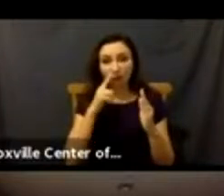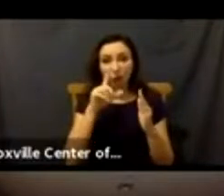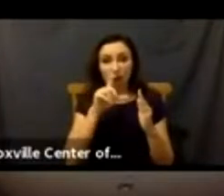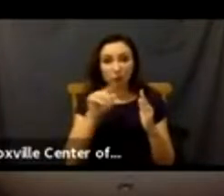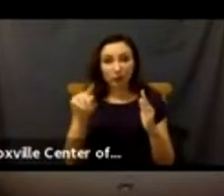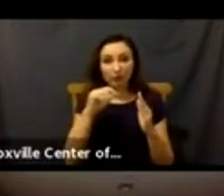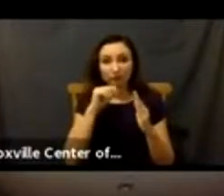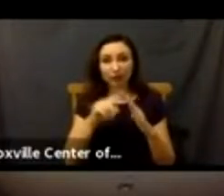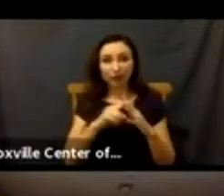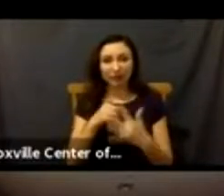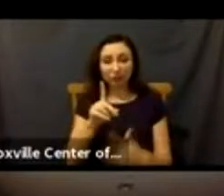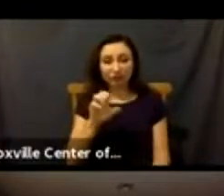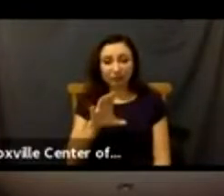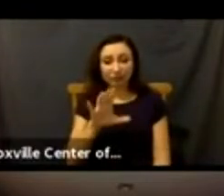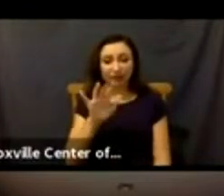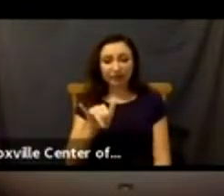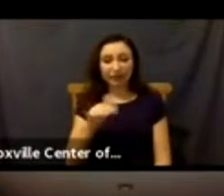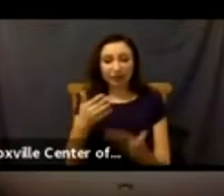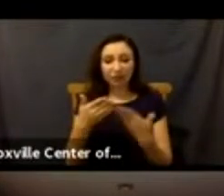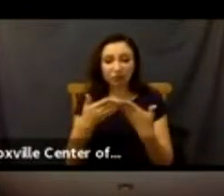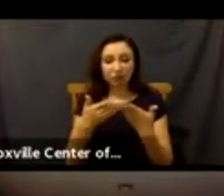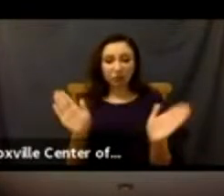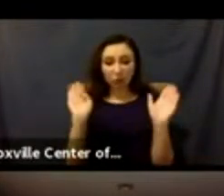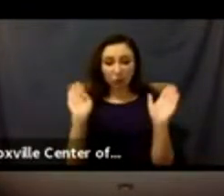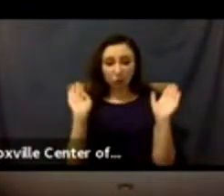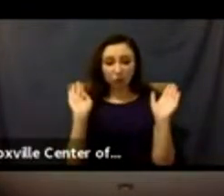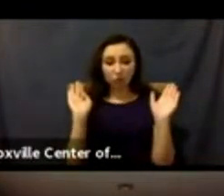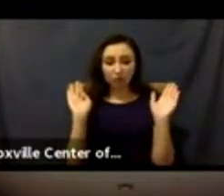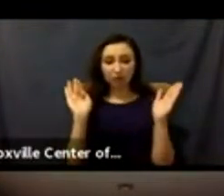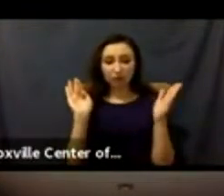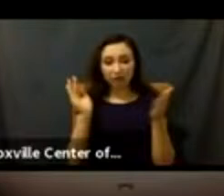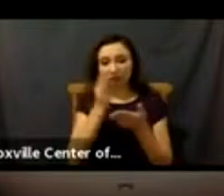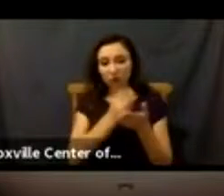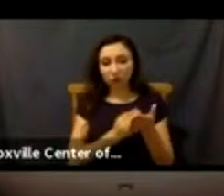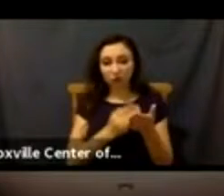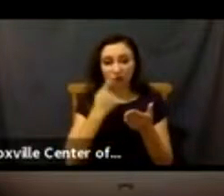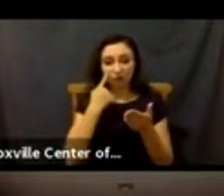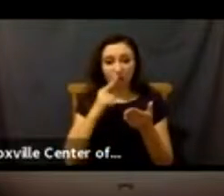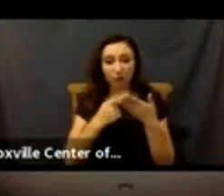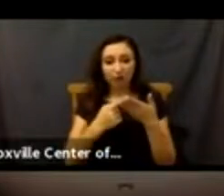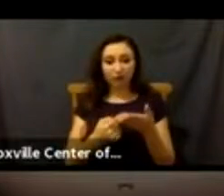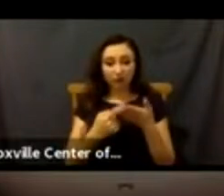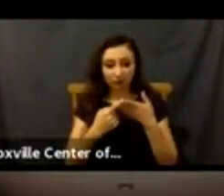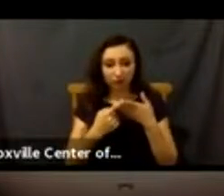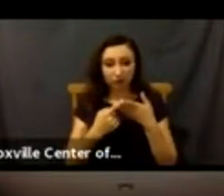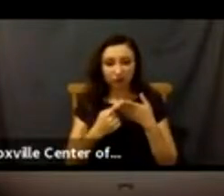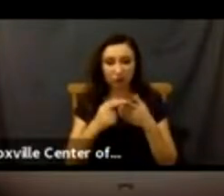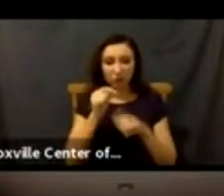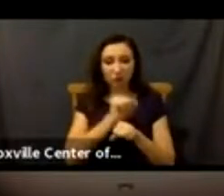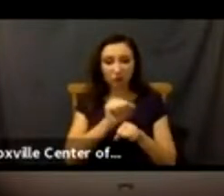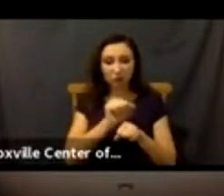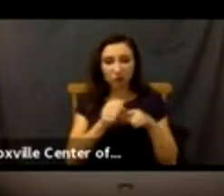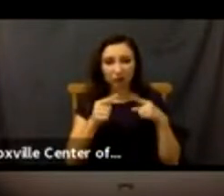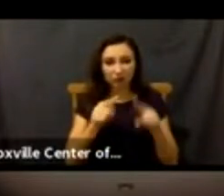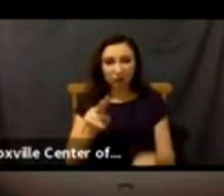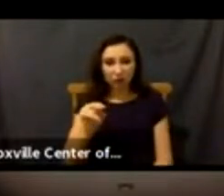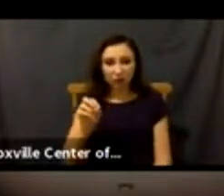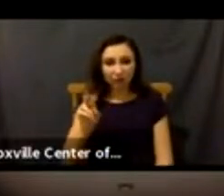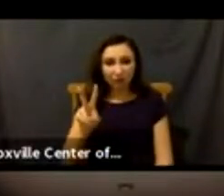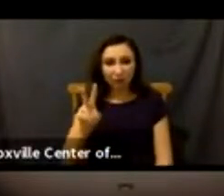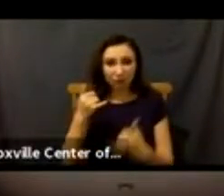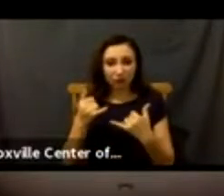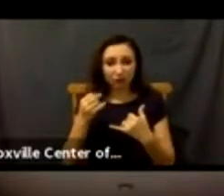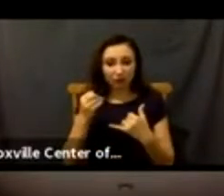That's an open area of discussion. Are we working just through November right now, or are we going into